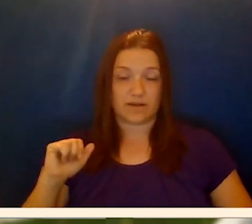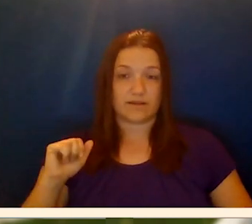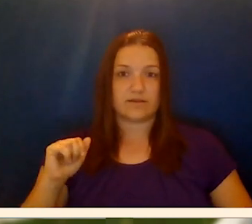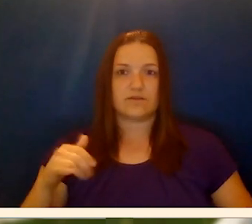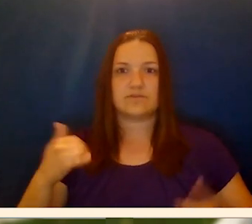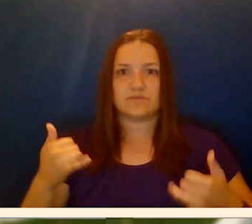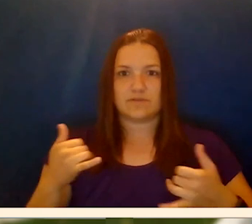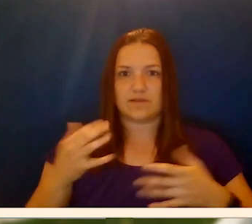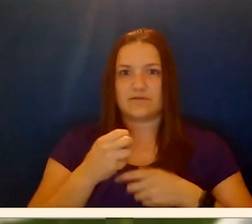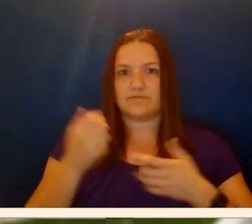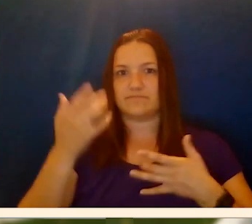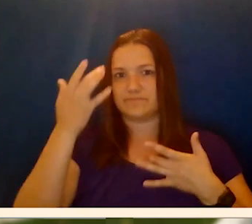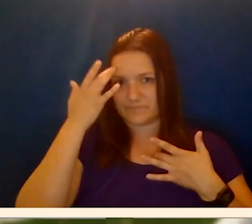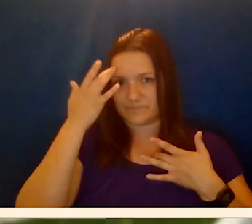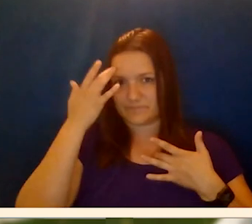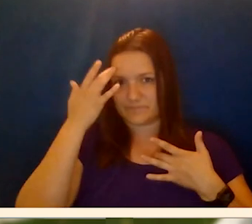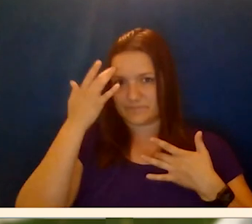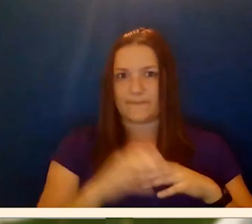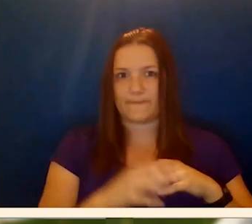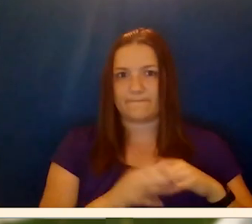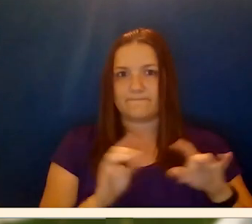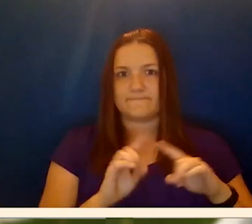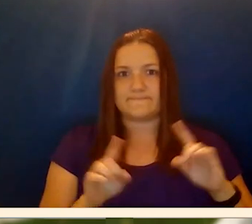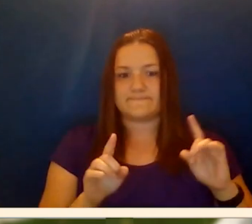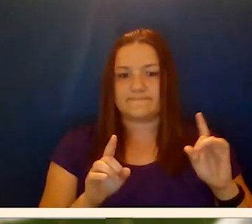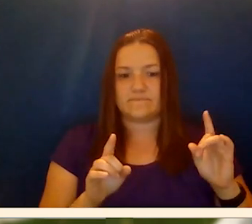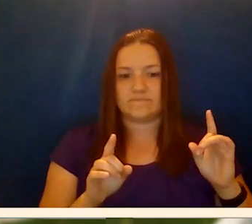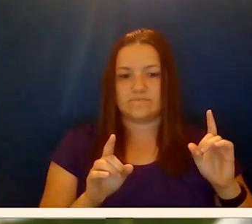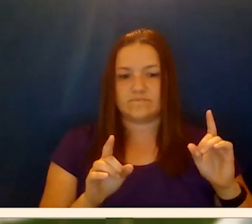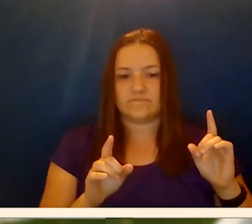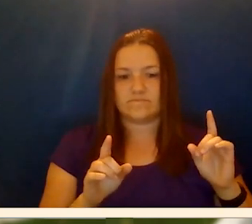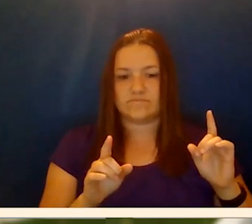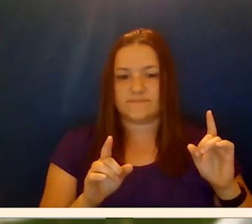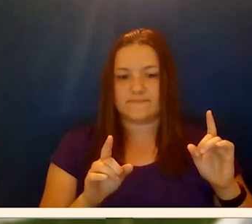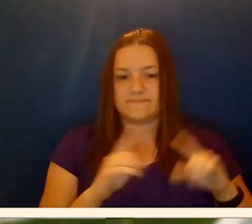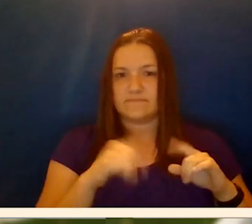they're contracting the virus, but they're home